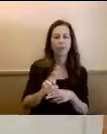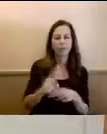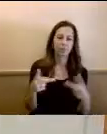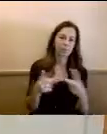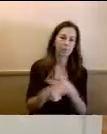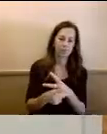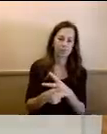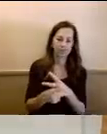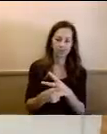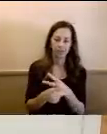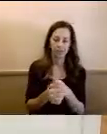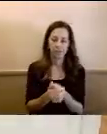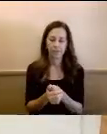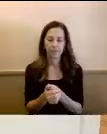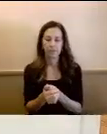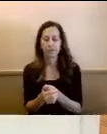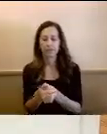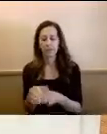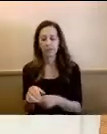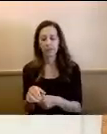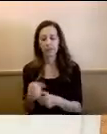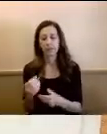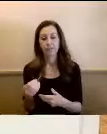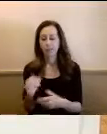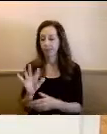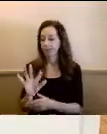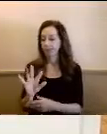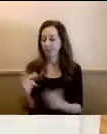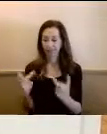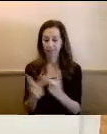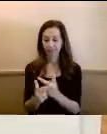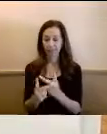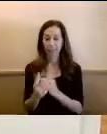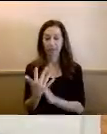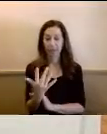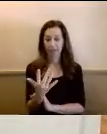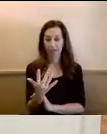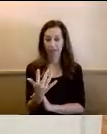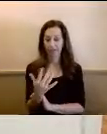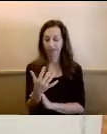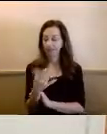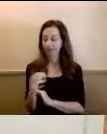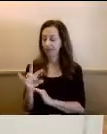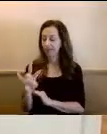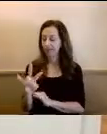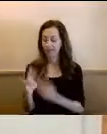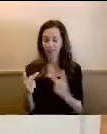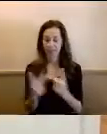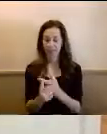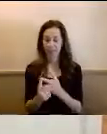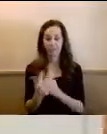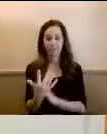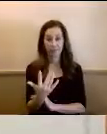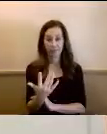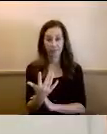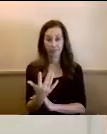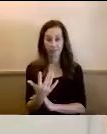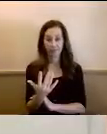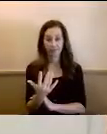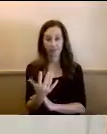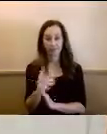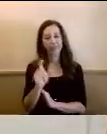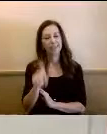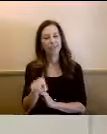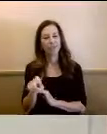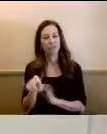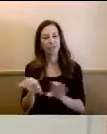multiplication. So we're going to say 5 times 5 and 7 times 5 because we have